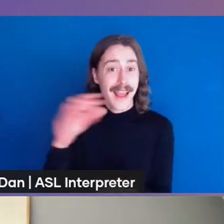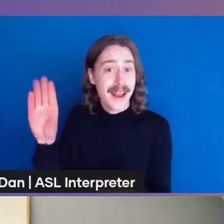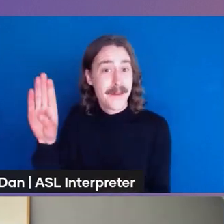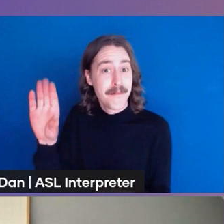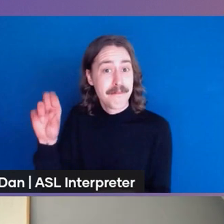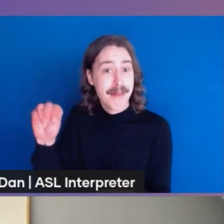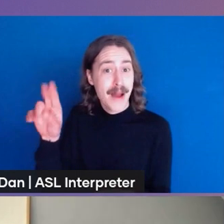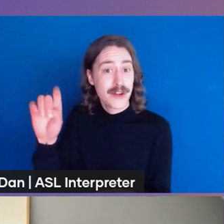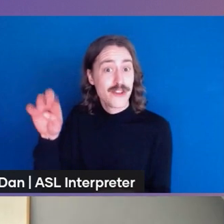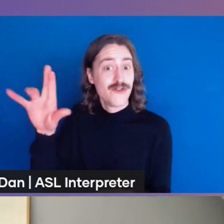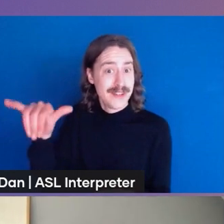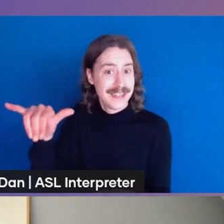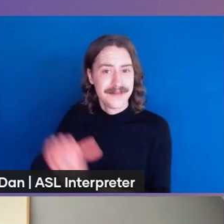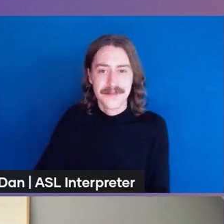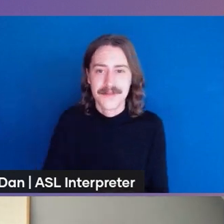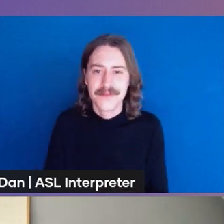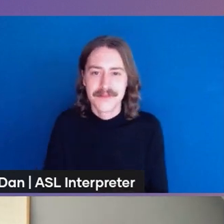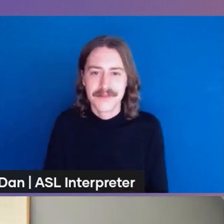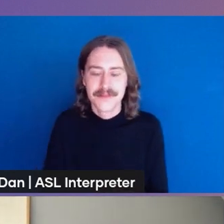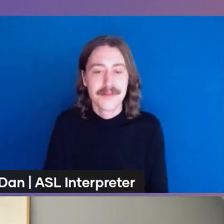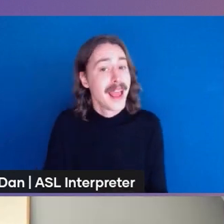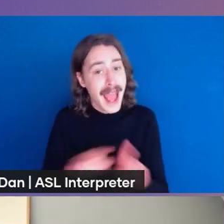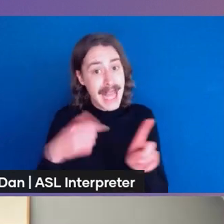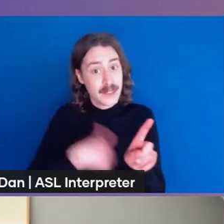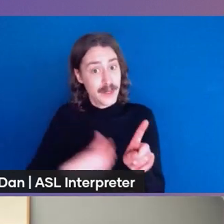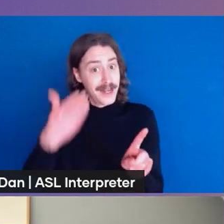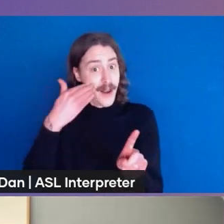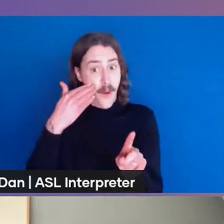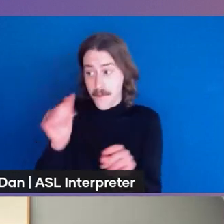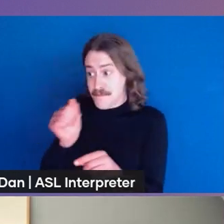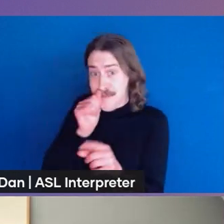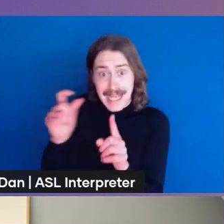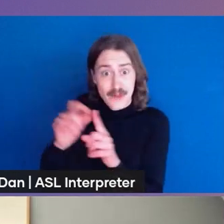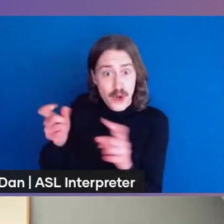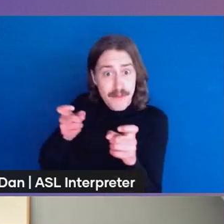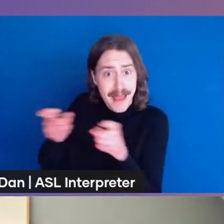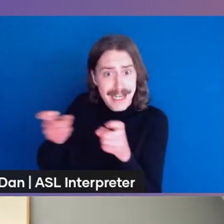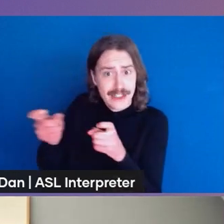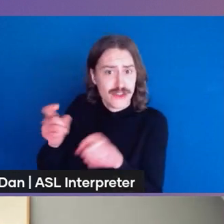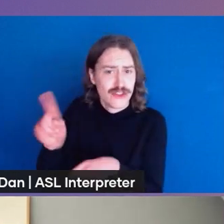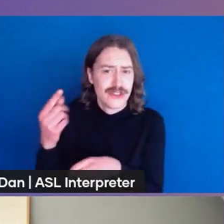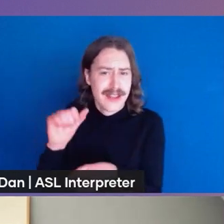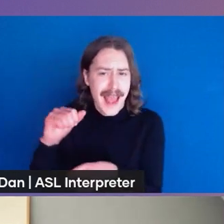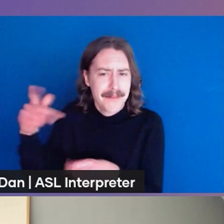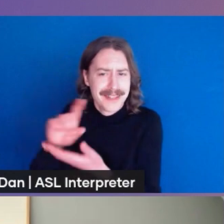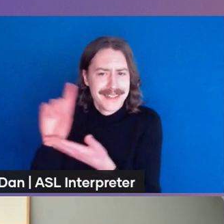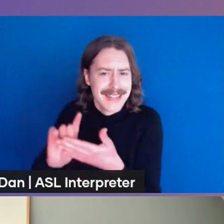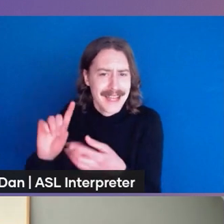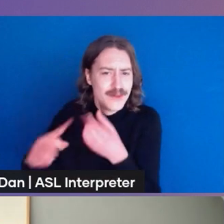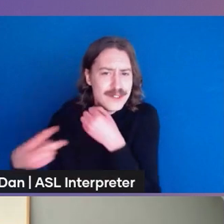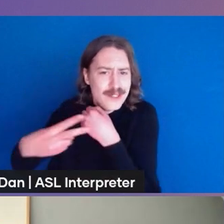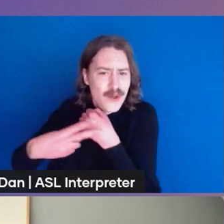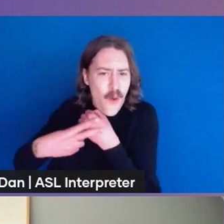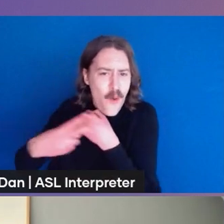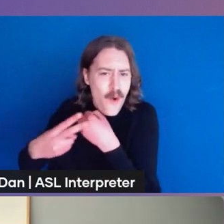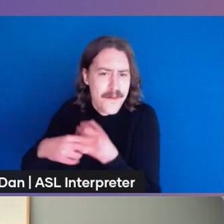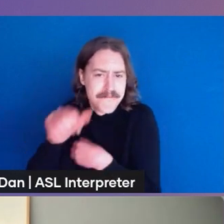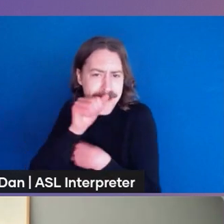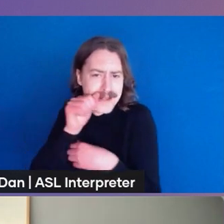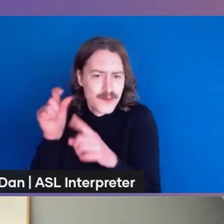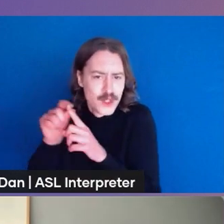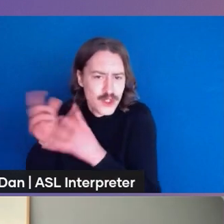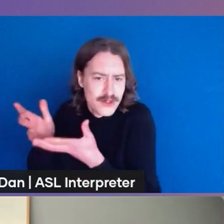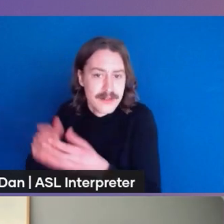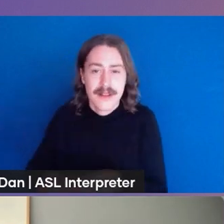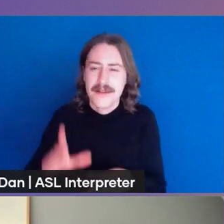So let's see, as we know, password managers are just an application designed to store and manage credentials. The problem is that with